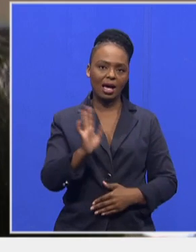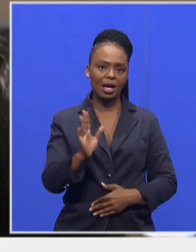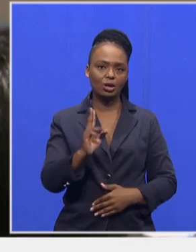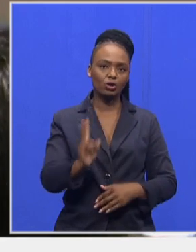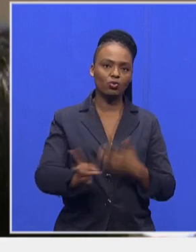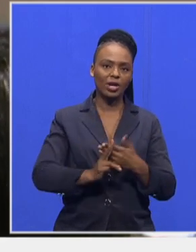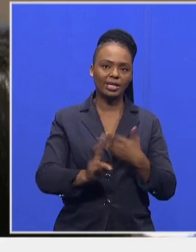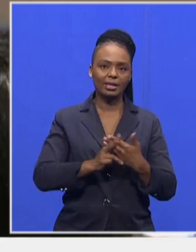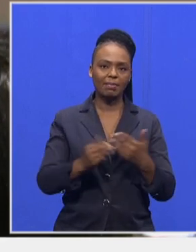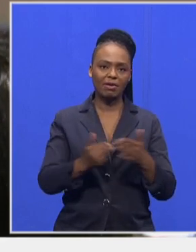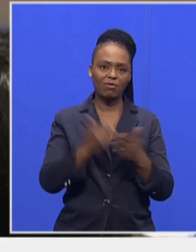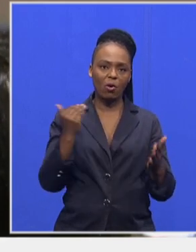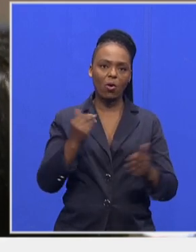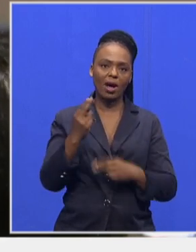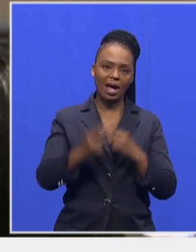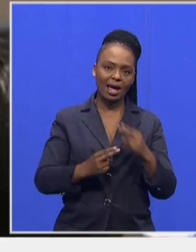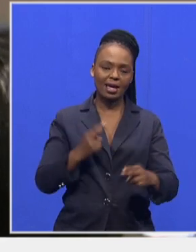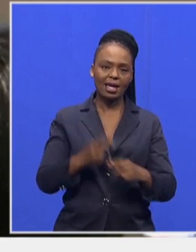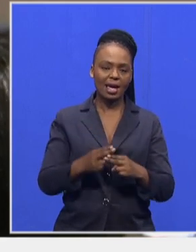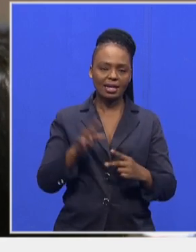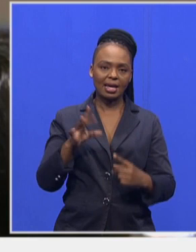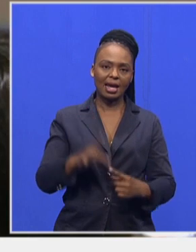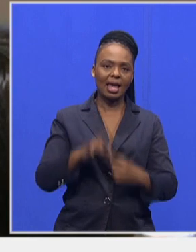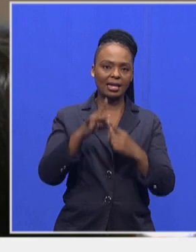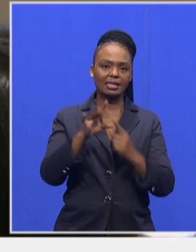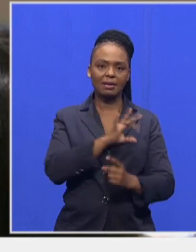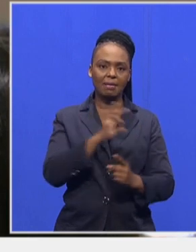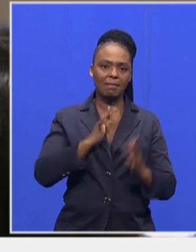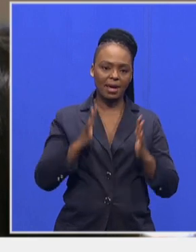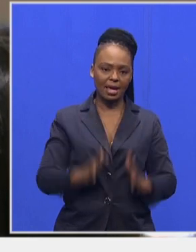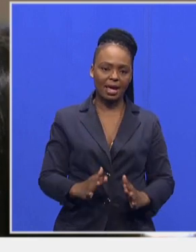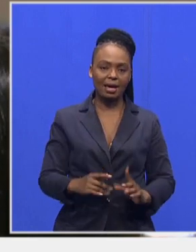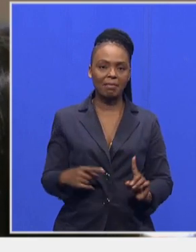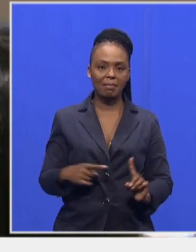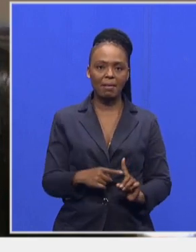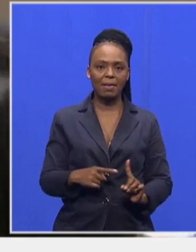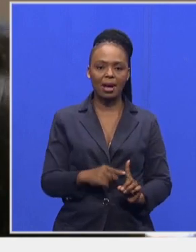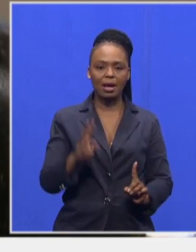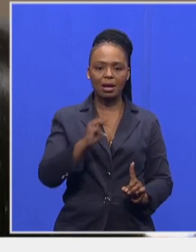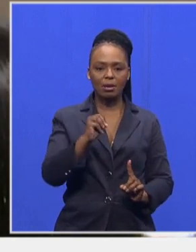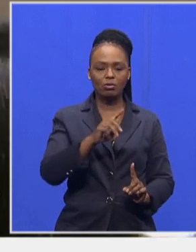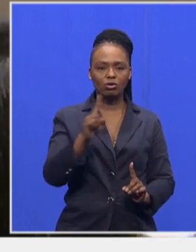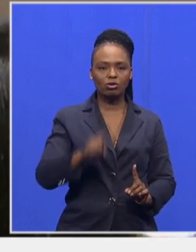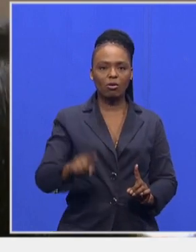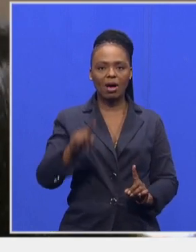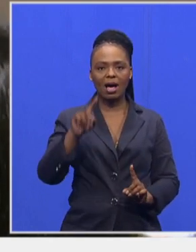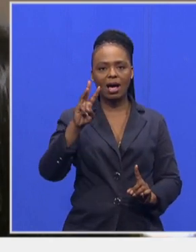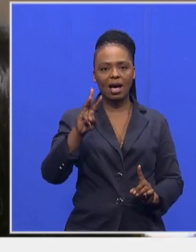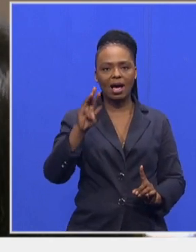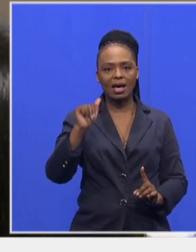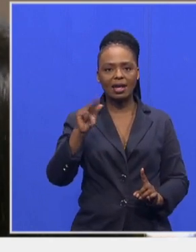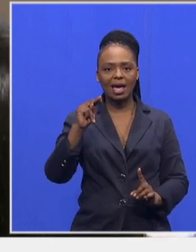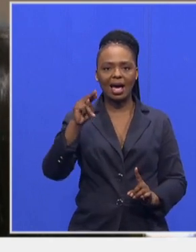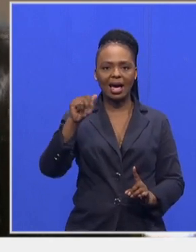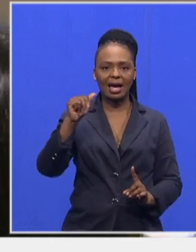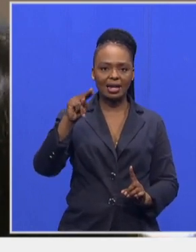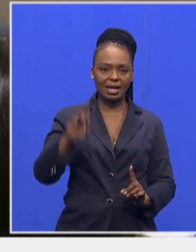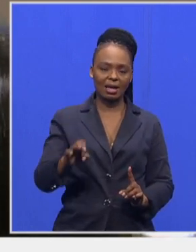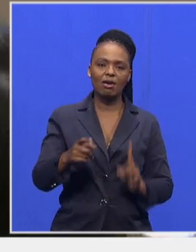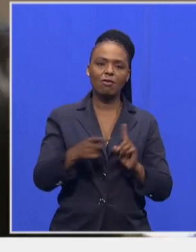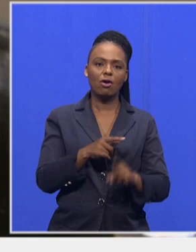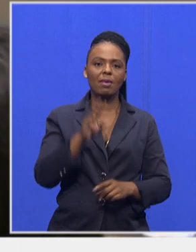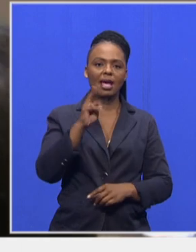mayor. We identified the speaker candidate, who is Tshwane from ATM. So we are confident that we will emerge